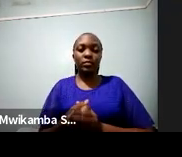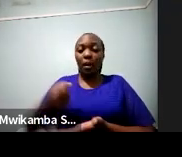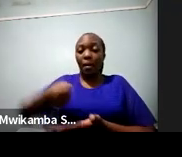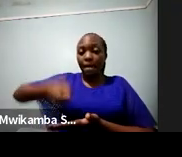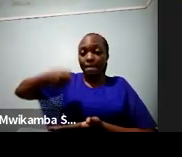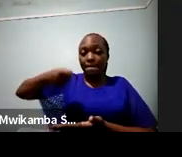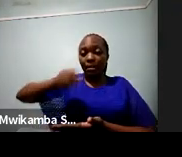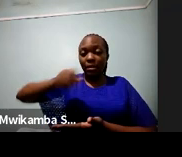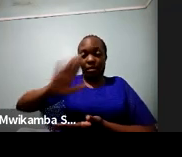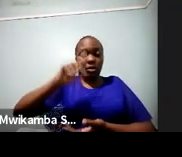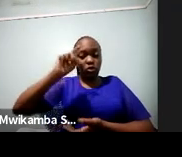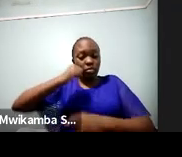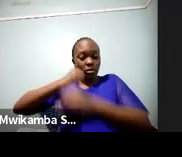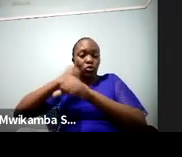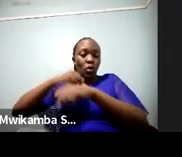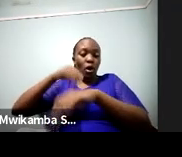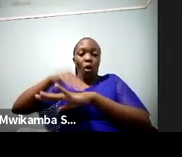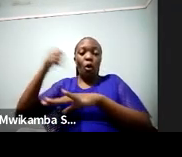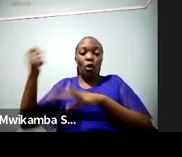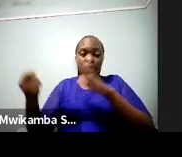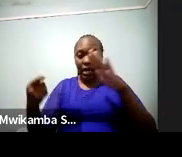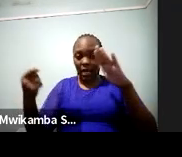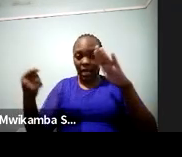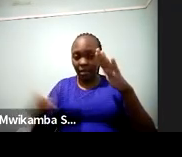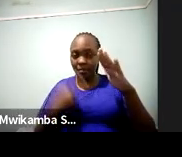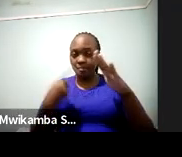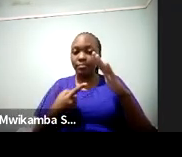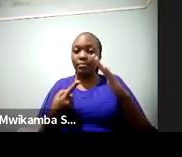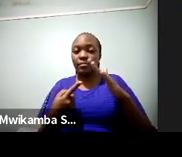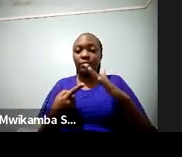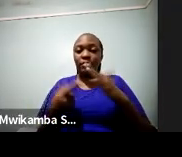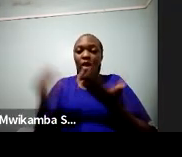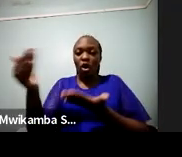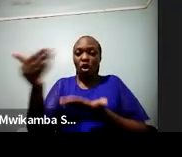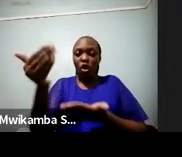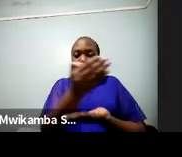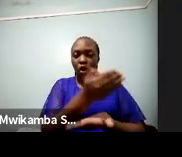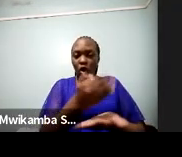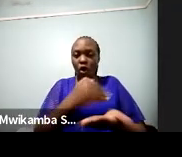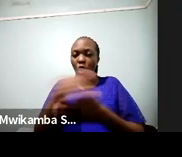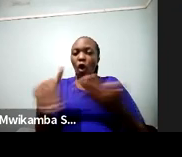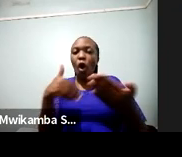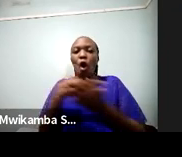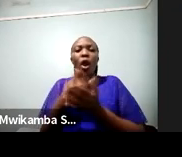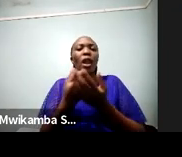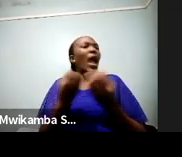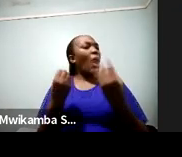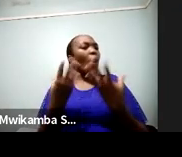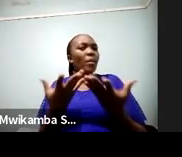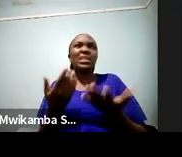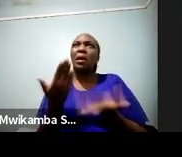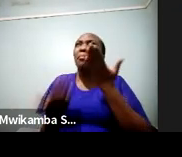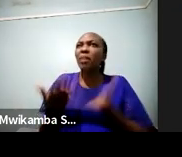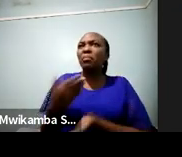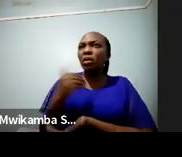You really need to be sure what are all your income sources. Whether you have some sukuma wiki you sell, whether you have some chicken and some eggs